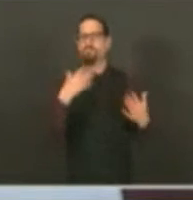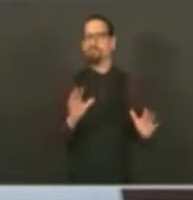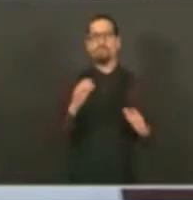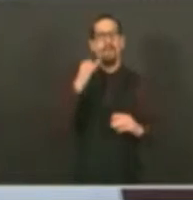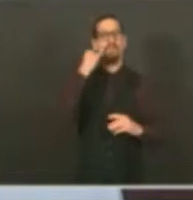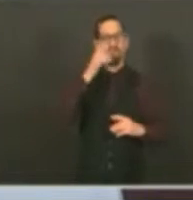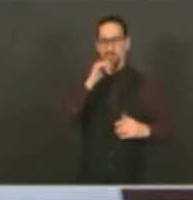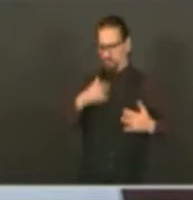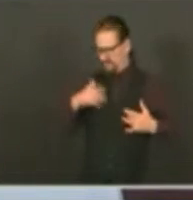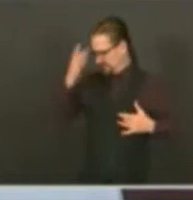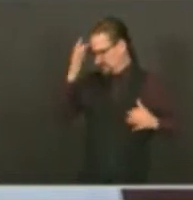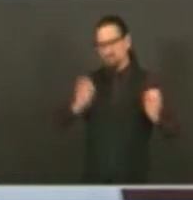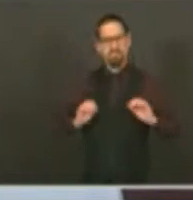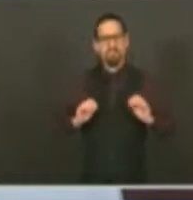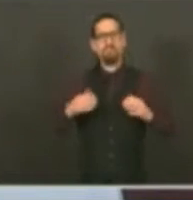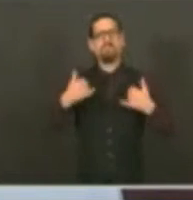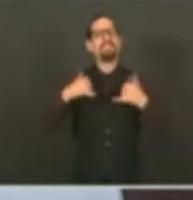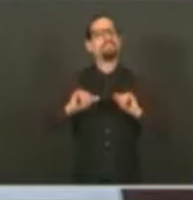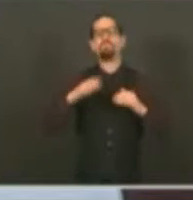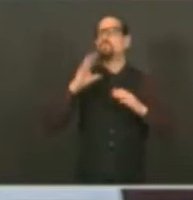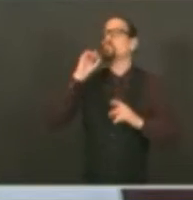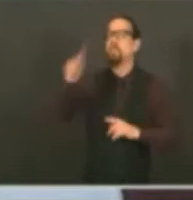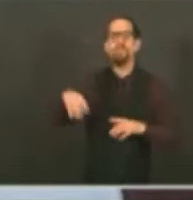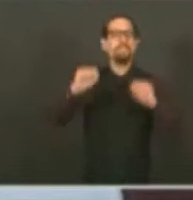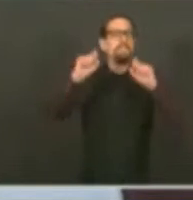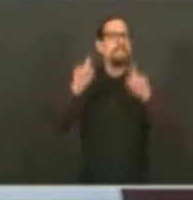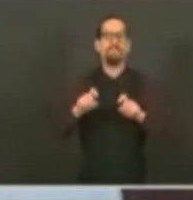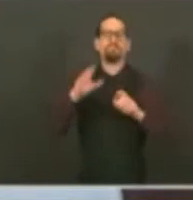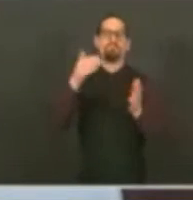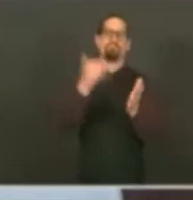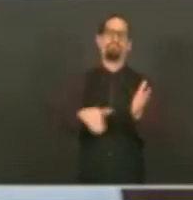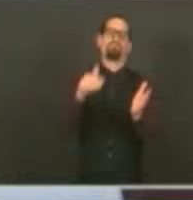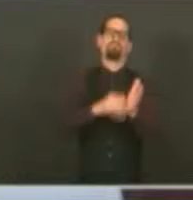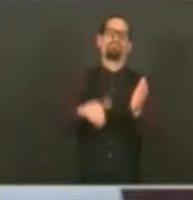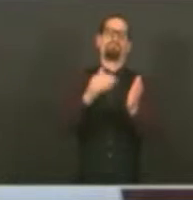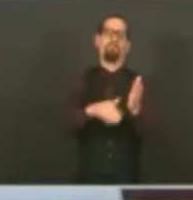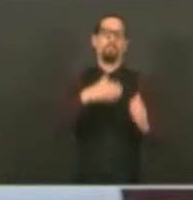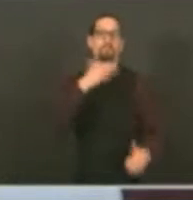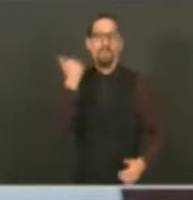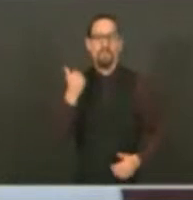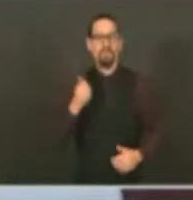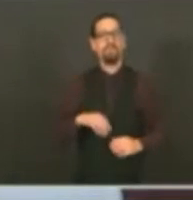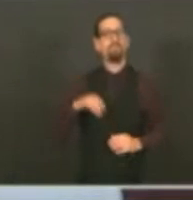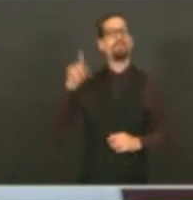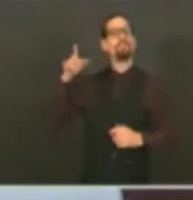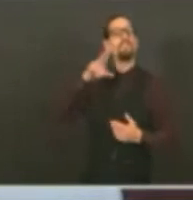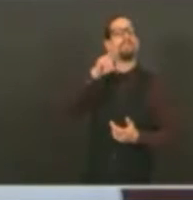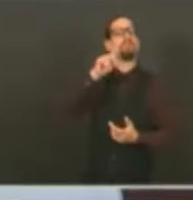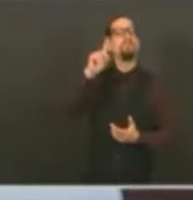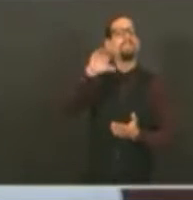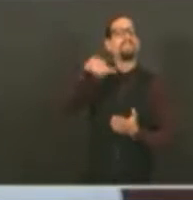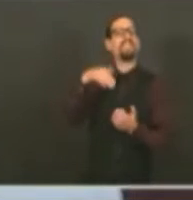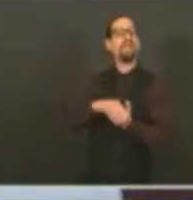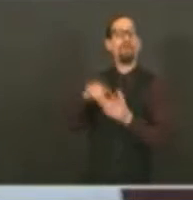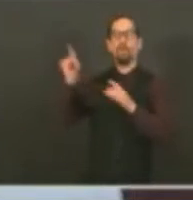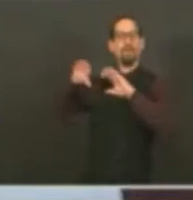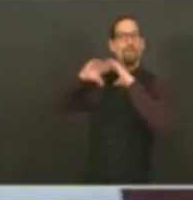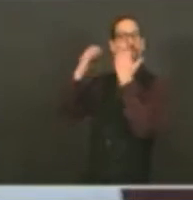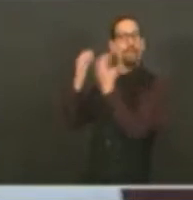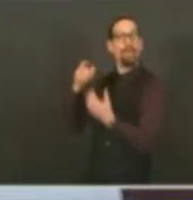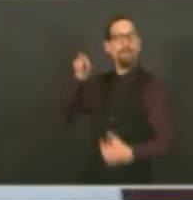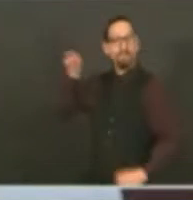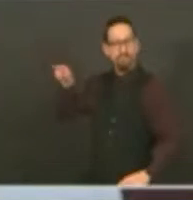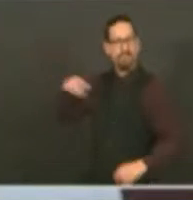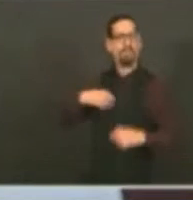as possible. We've also added more testing in the Dunkin' Donuts Center for people who aren't sick.